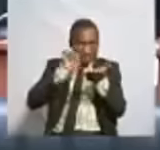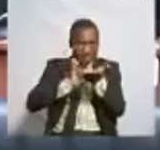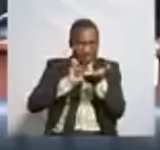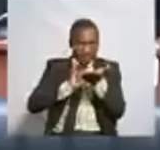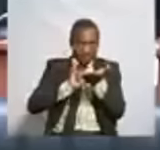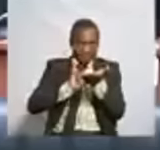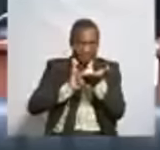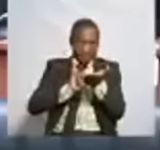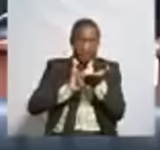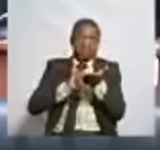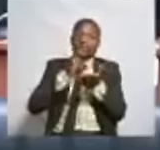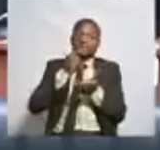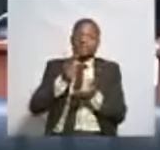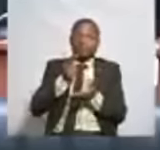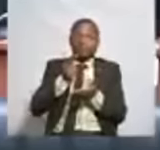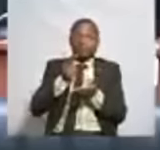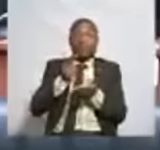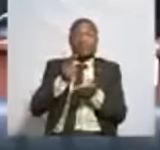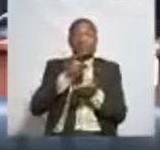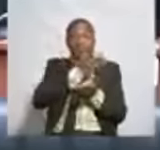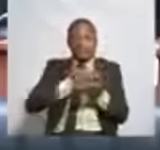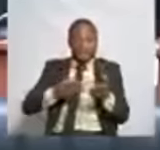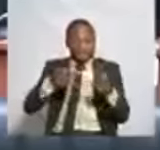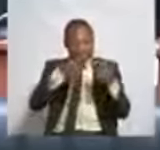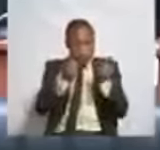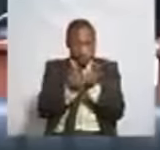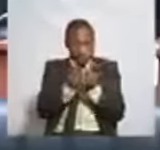office should tell you we are a serious group of people.